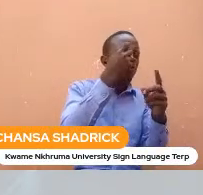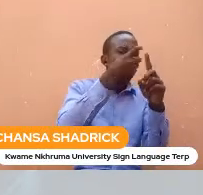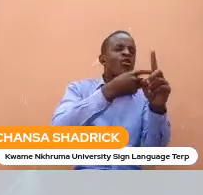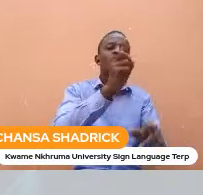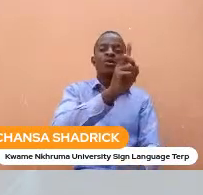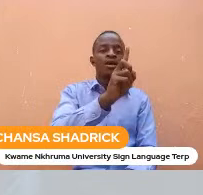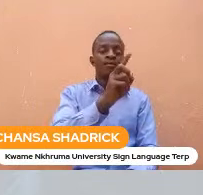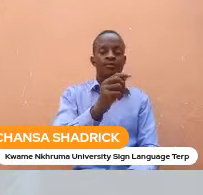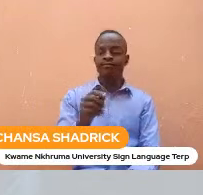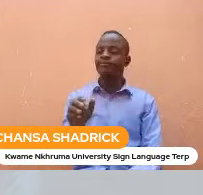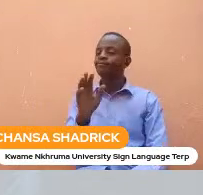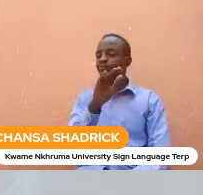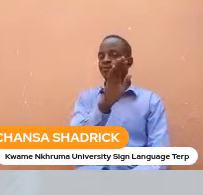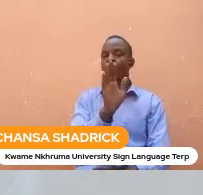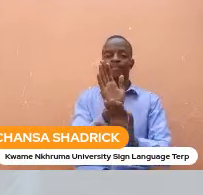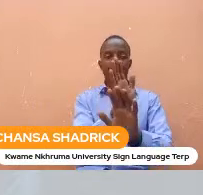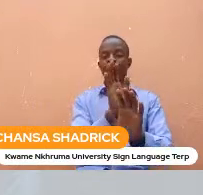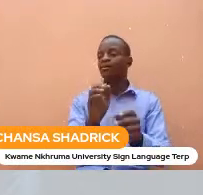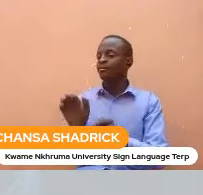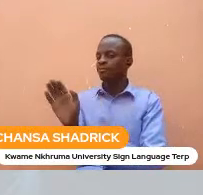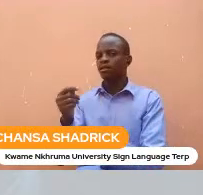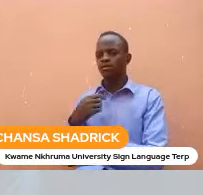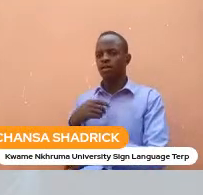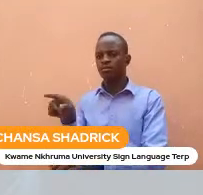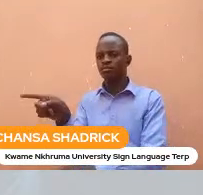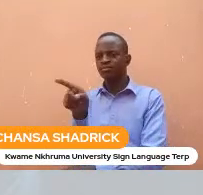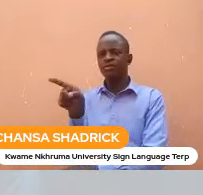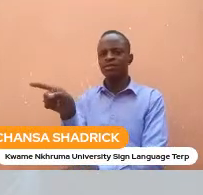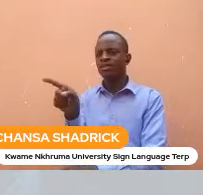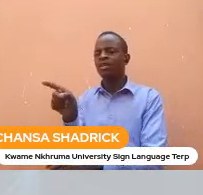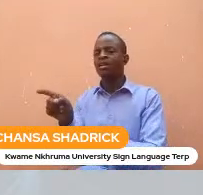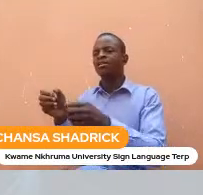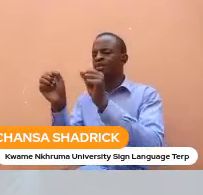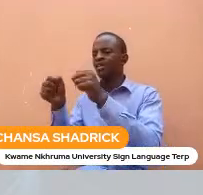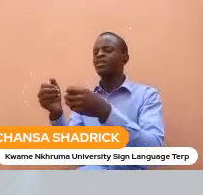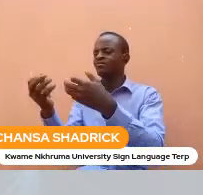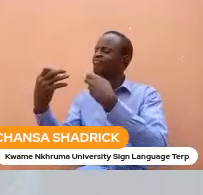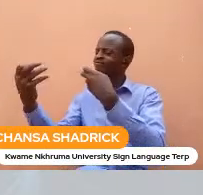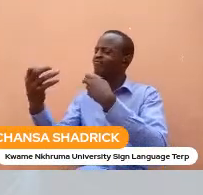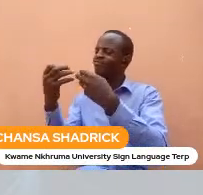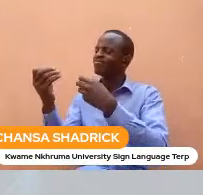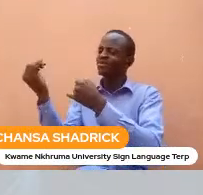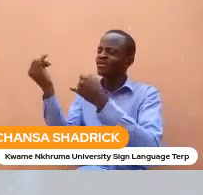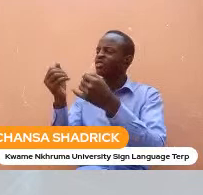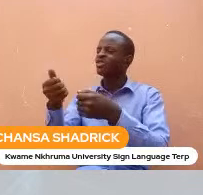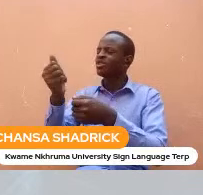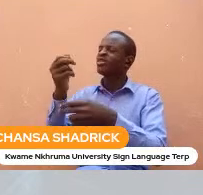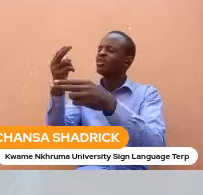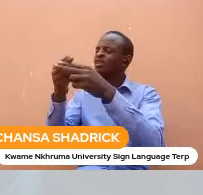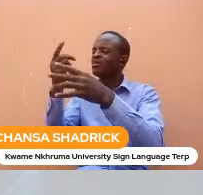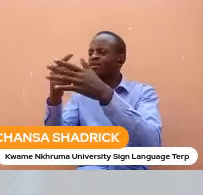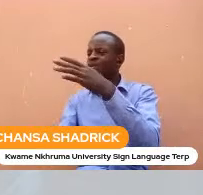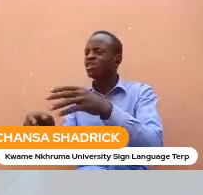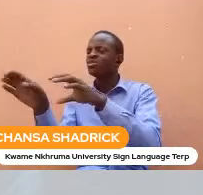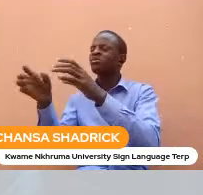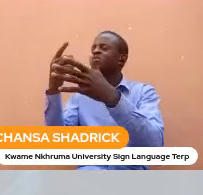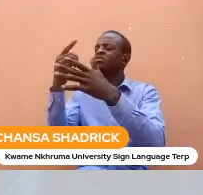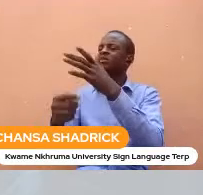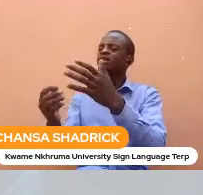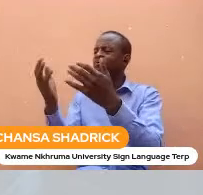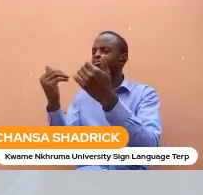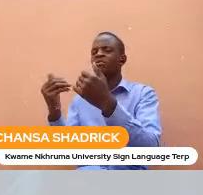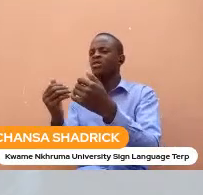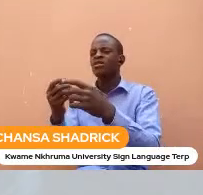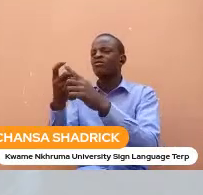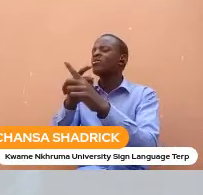allow them to introduce themselves, beginning from Mwape. Please tell us where you are currently, what you do, and where you're coming